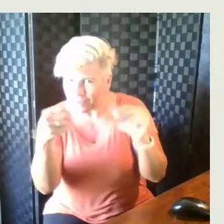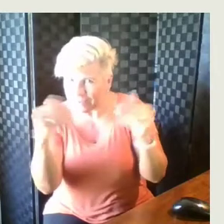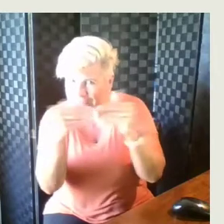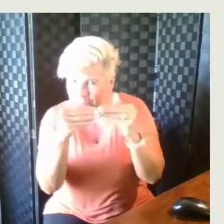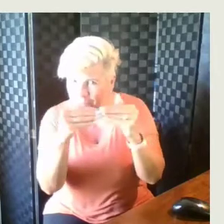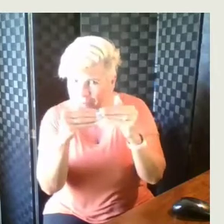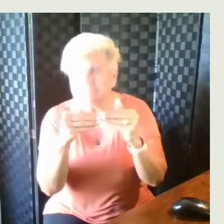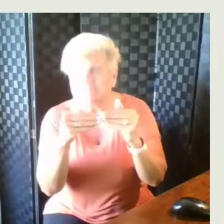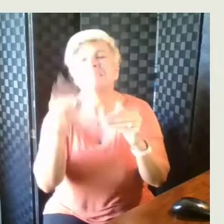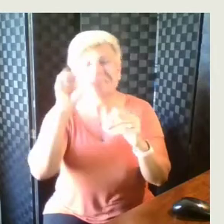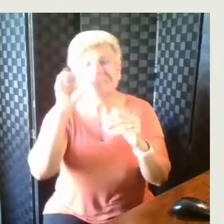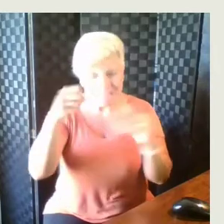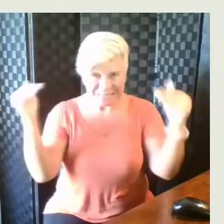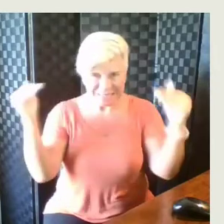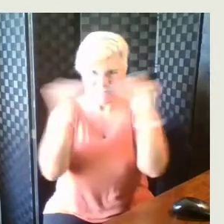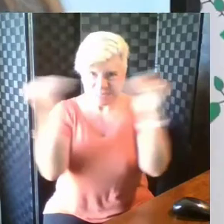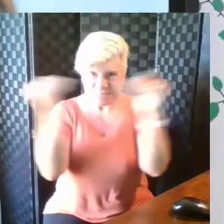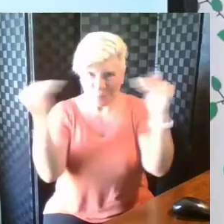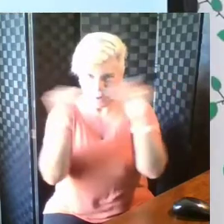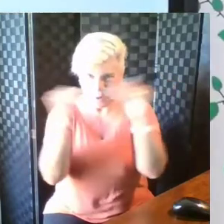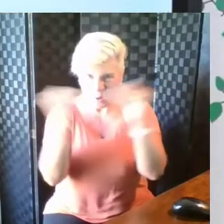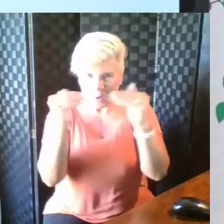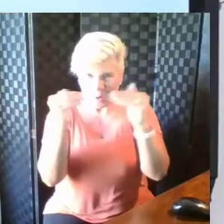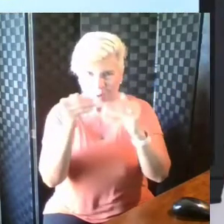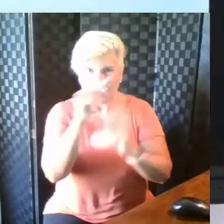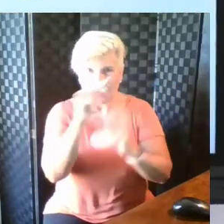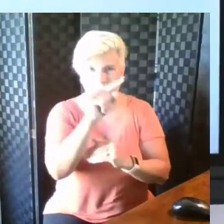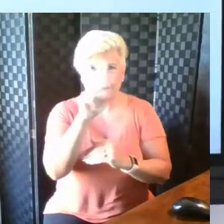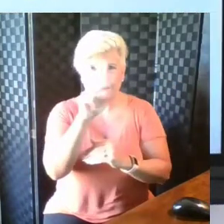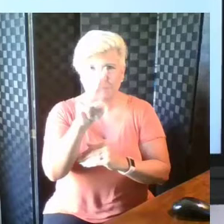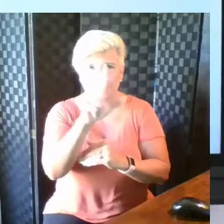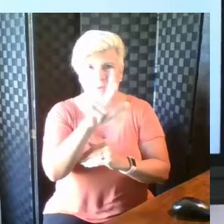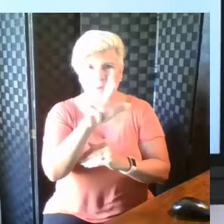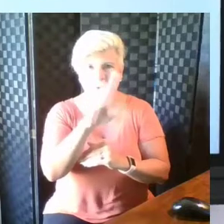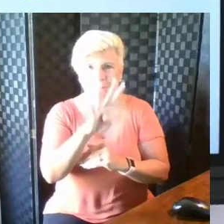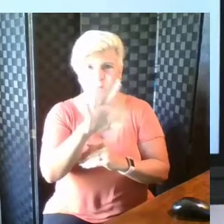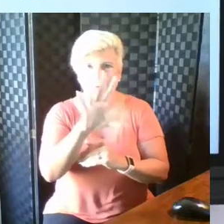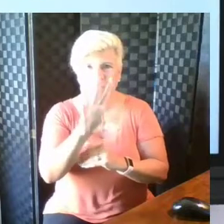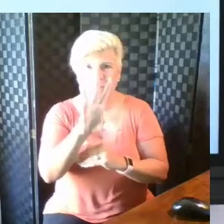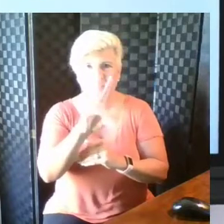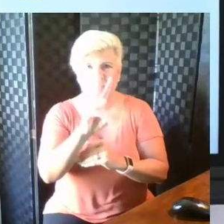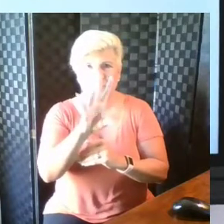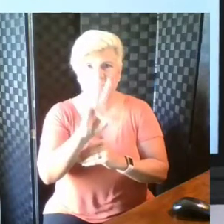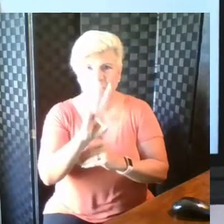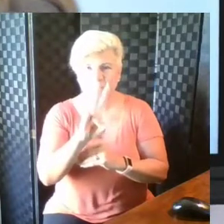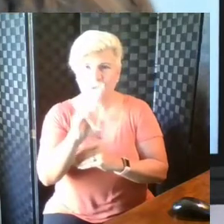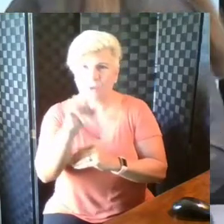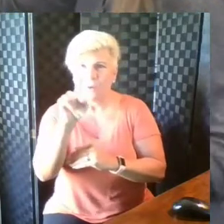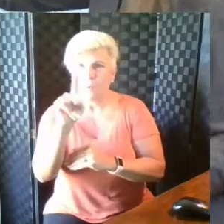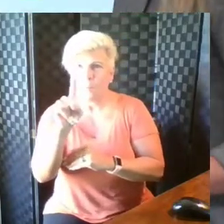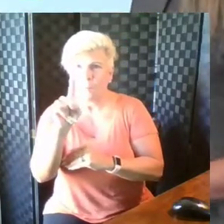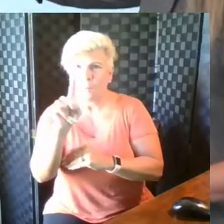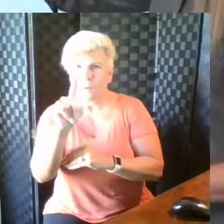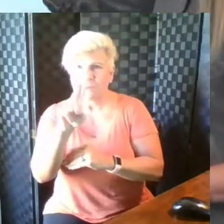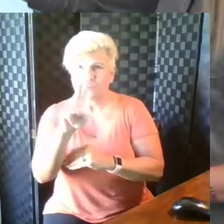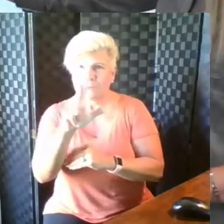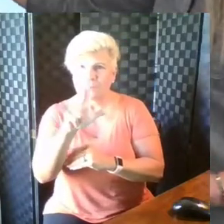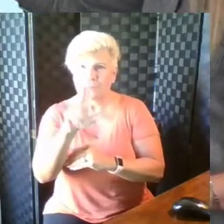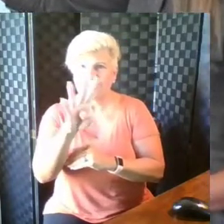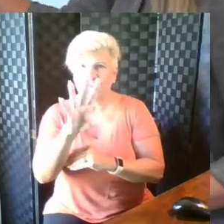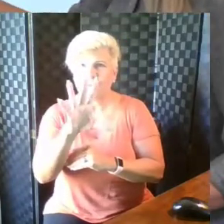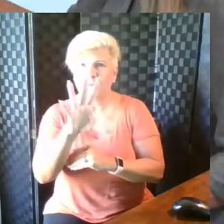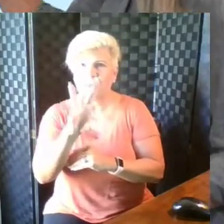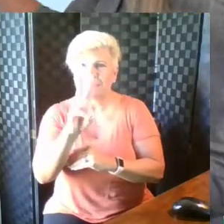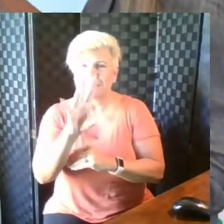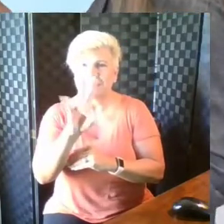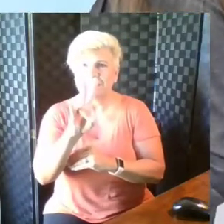Yeah, you're right. They are equal. Both of them have 7, and we can count real quick. 1, 2, 3, 4, 5, 6, 7. 1, 2,